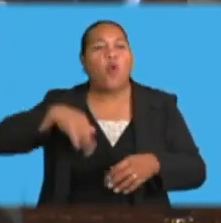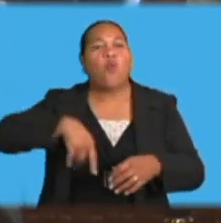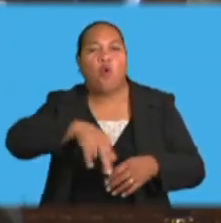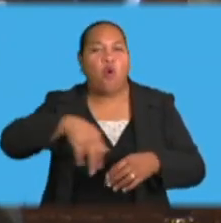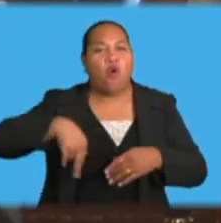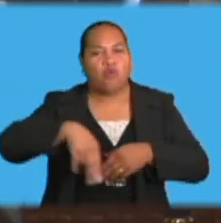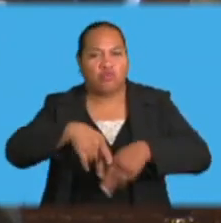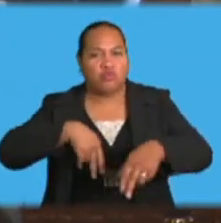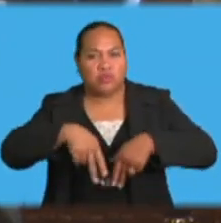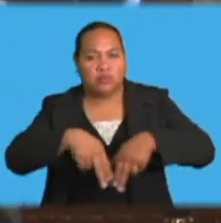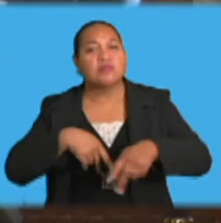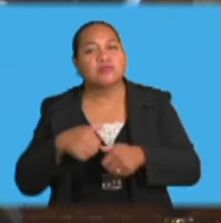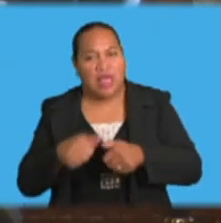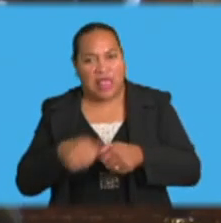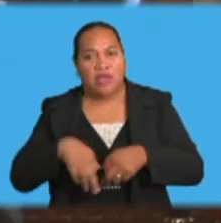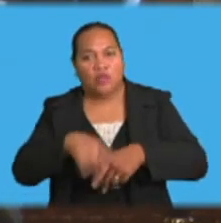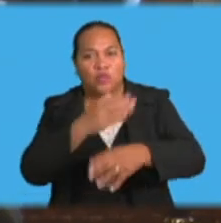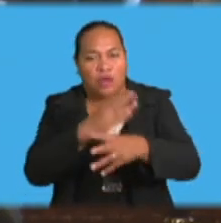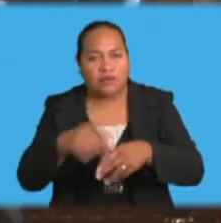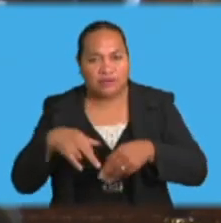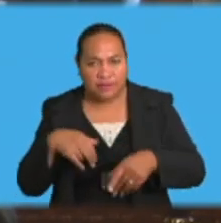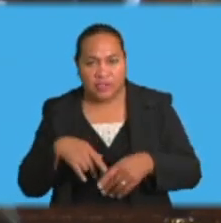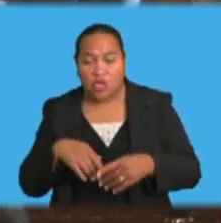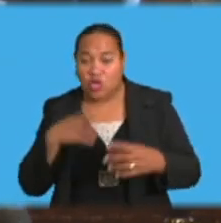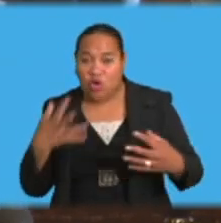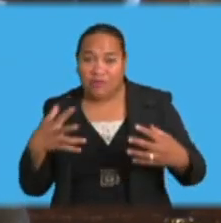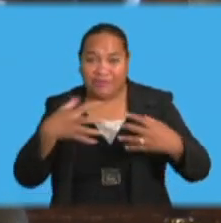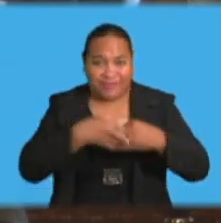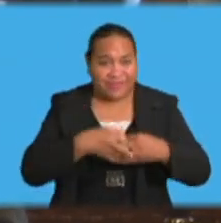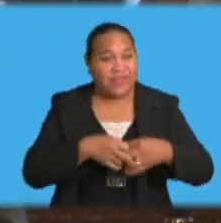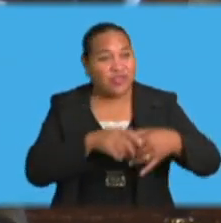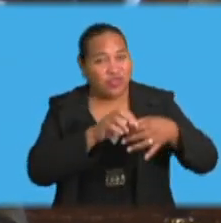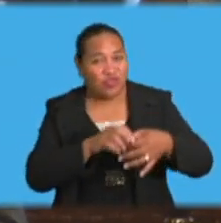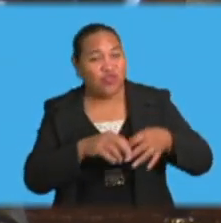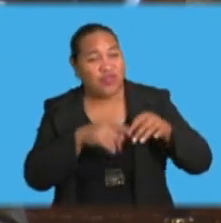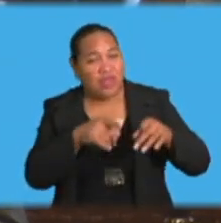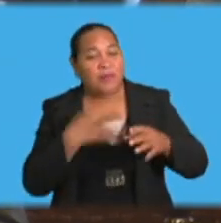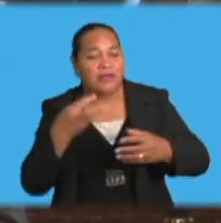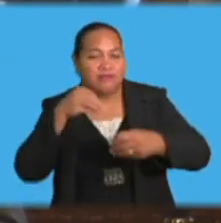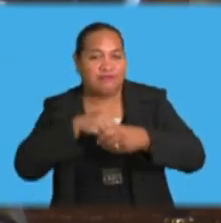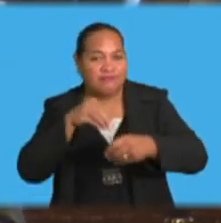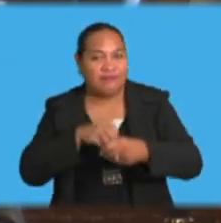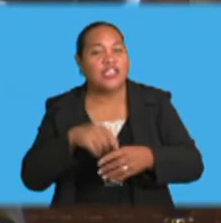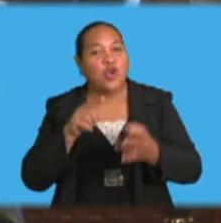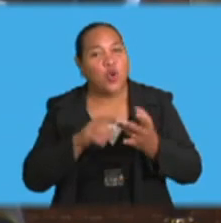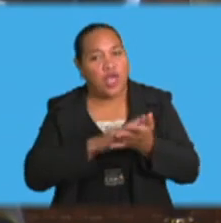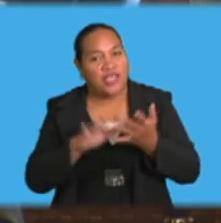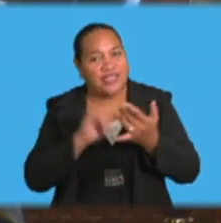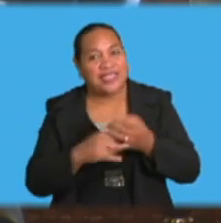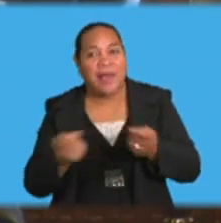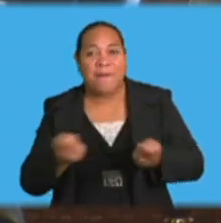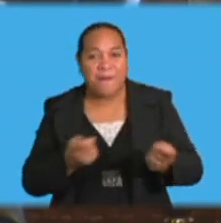Effective workplace health promotion programs should complement OHS measures and should be integrated into the OHS management